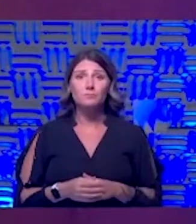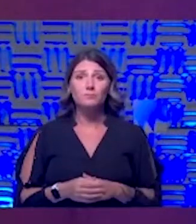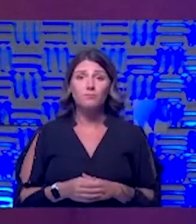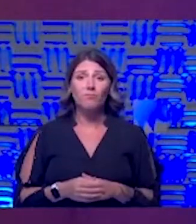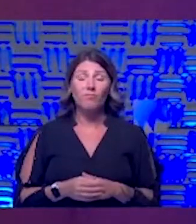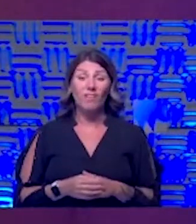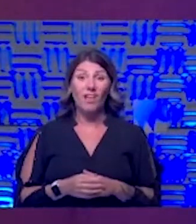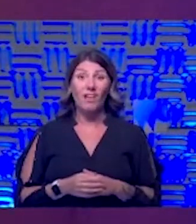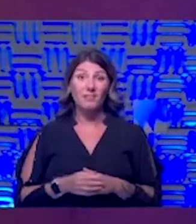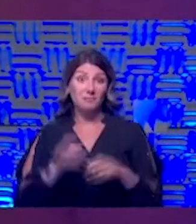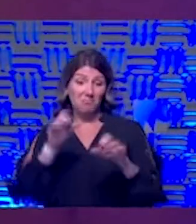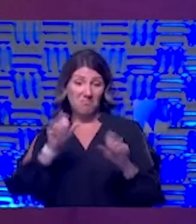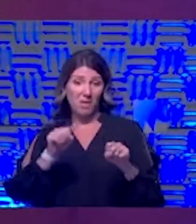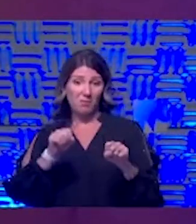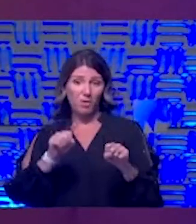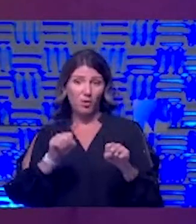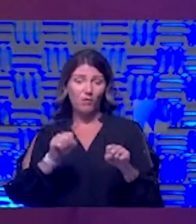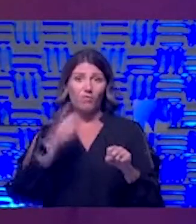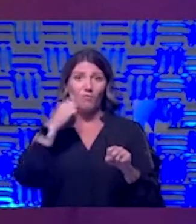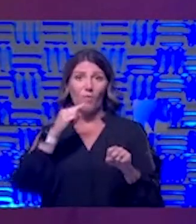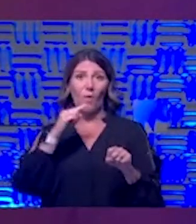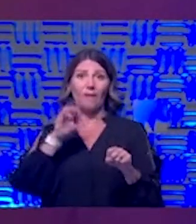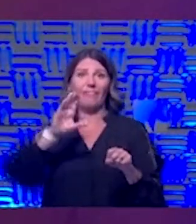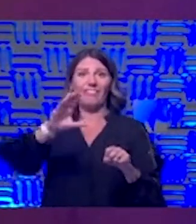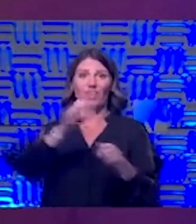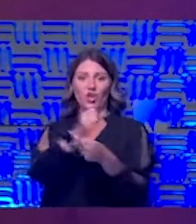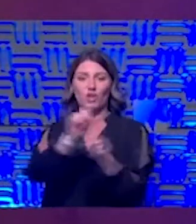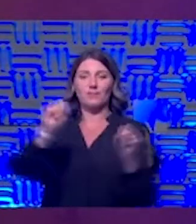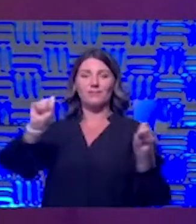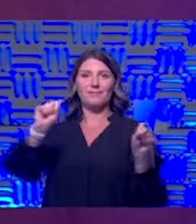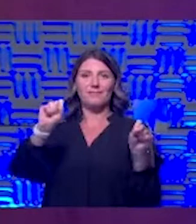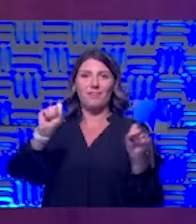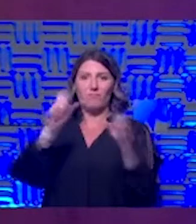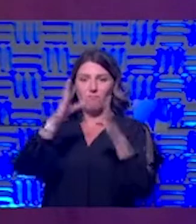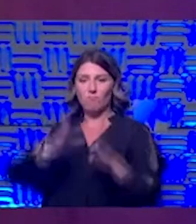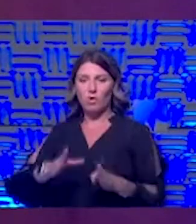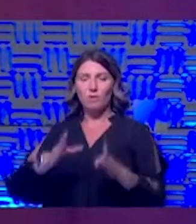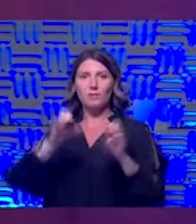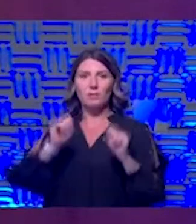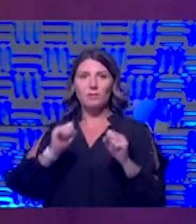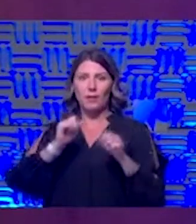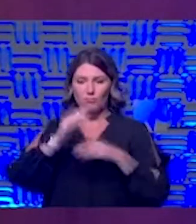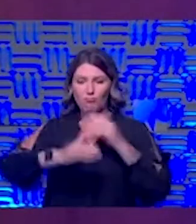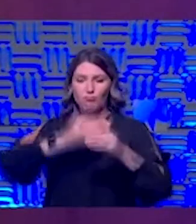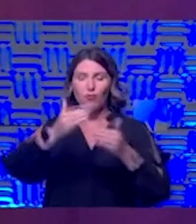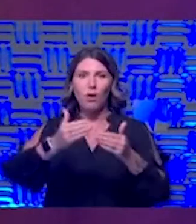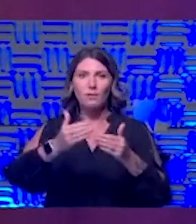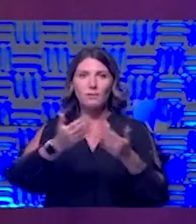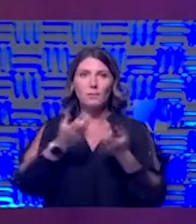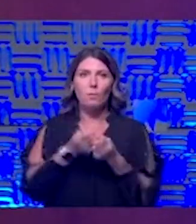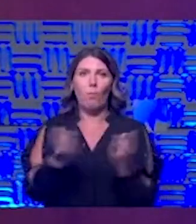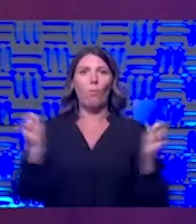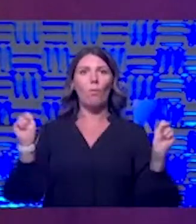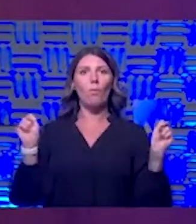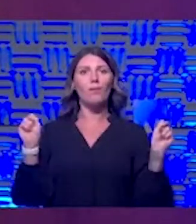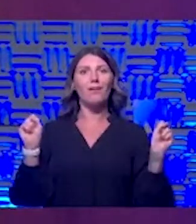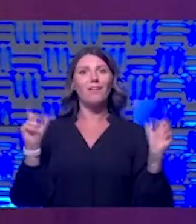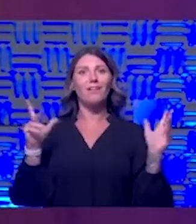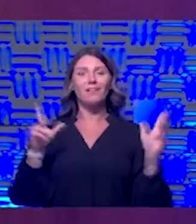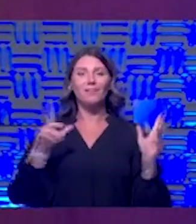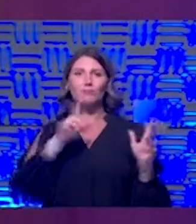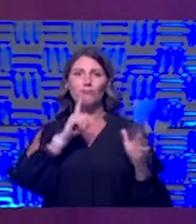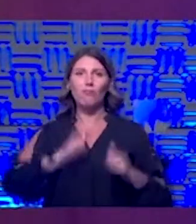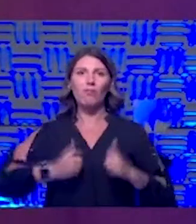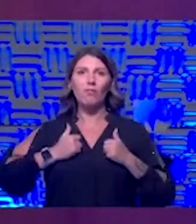to be there and be that safe conduit where they can really process those things in real time helps them have